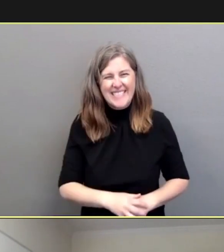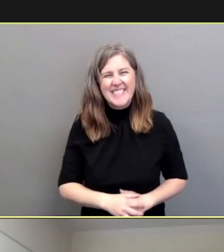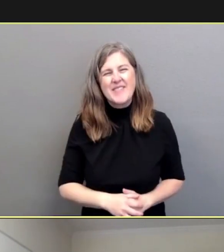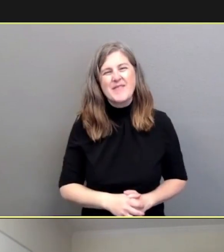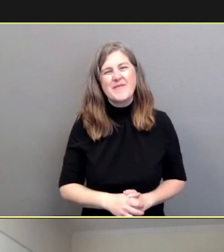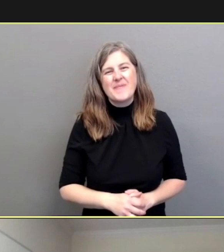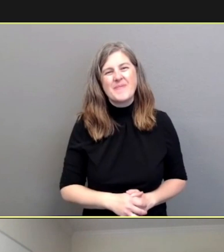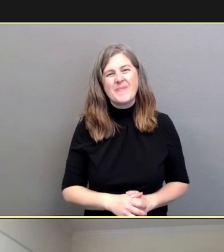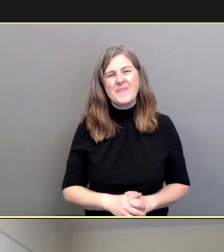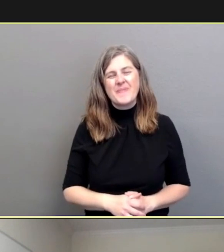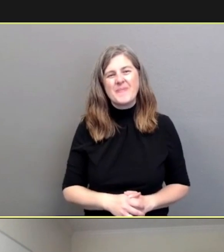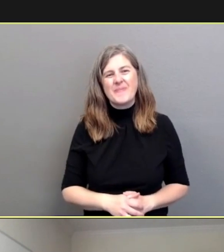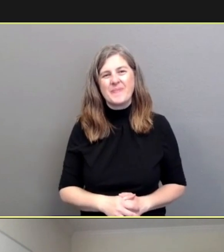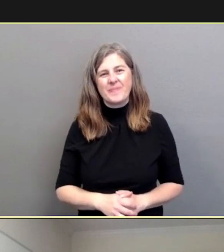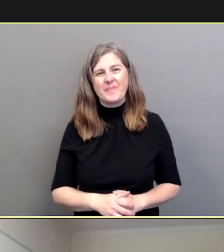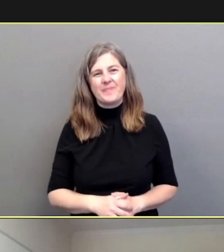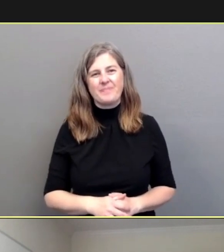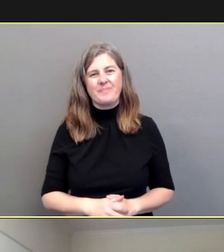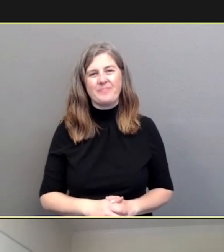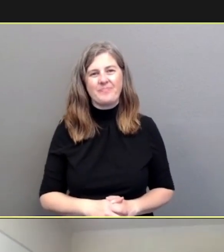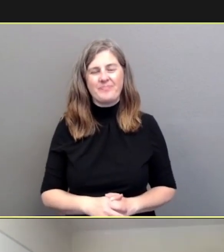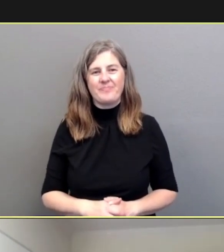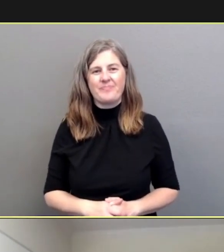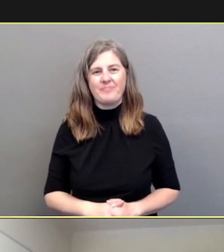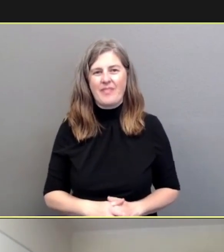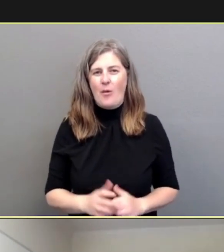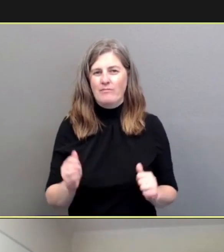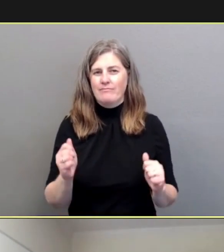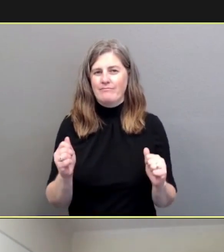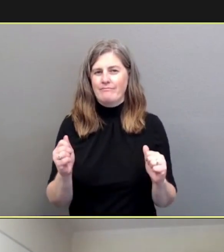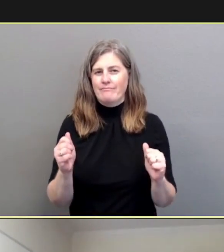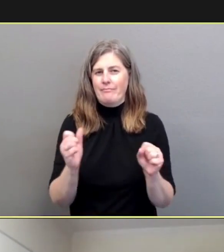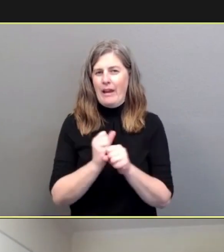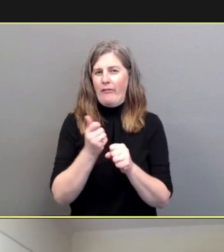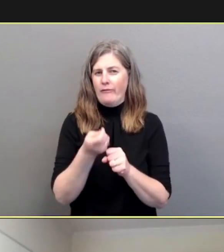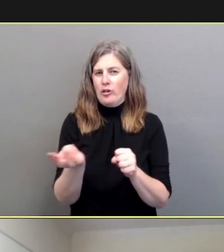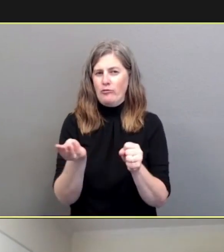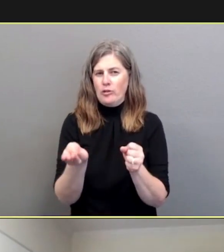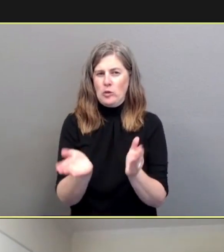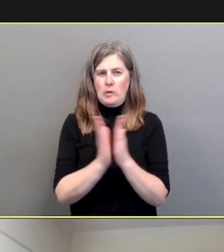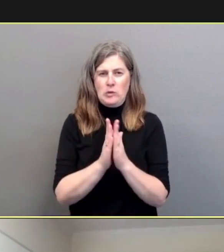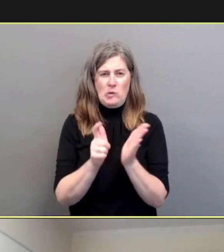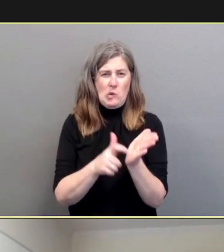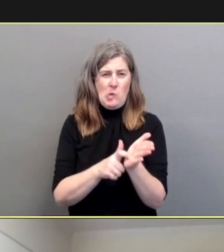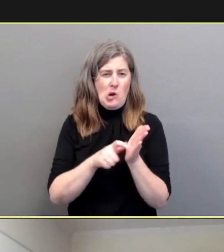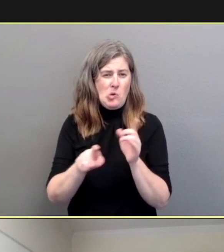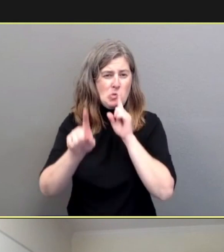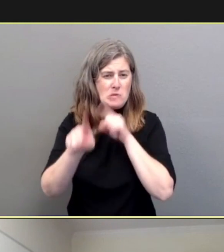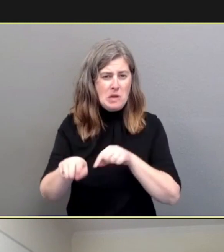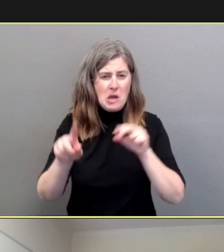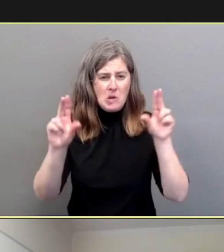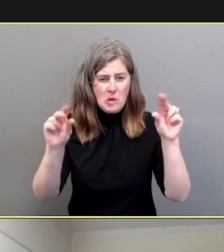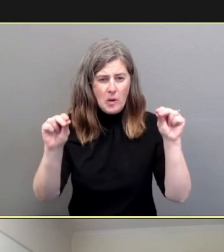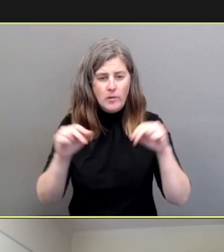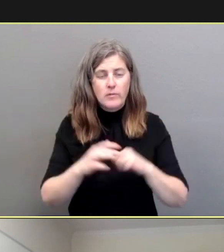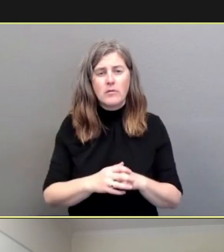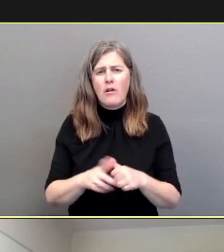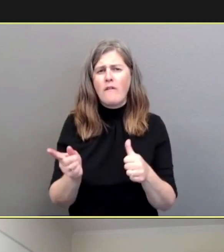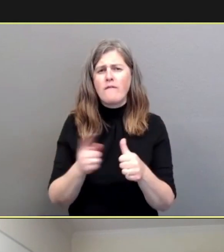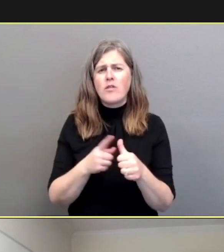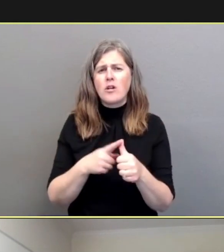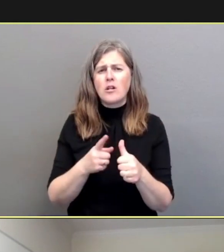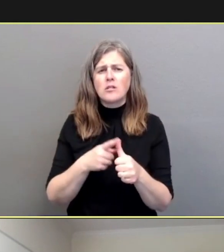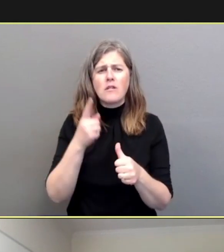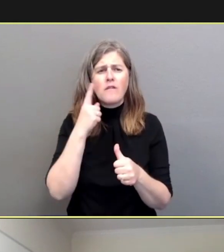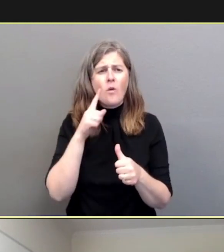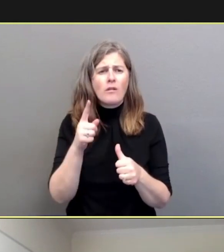So I guess I really just want to make a couple of requests. They won't require a response. The first is for as many details as